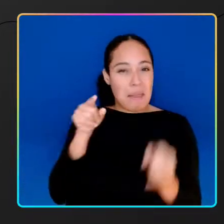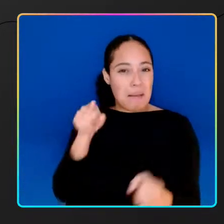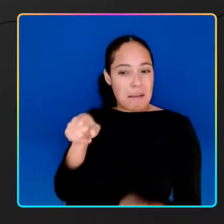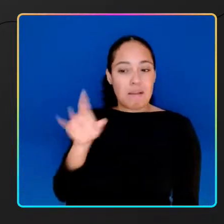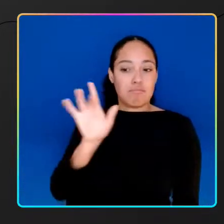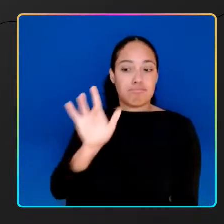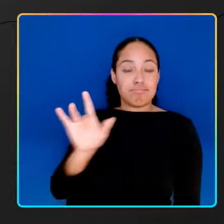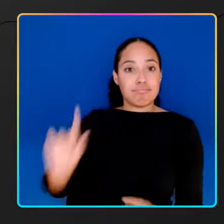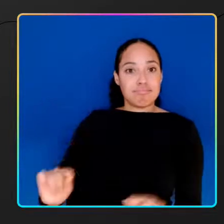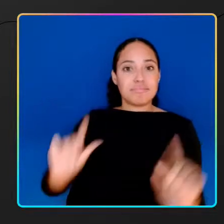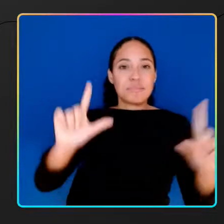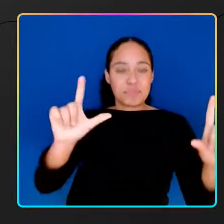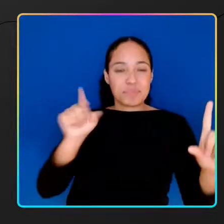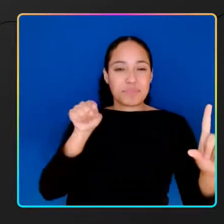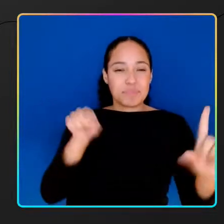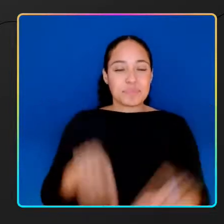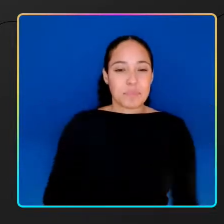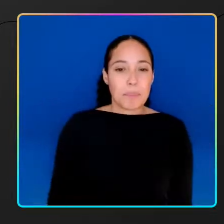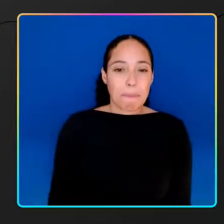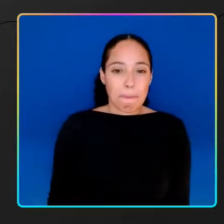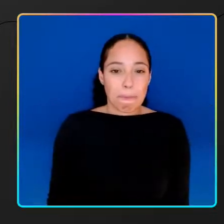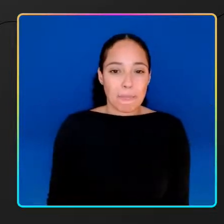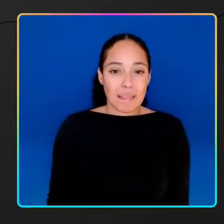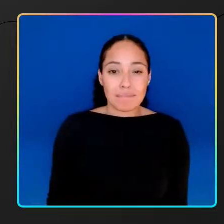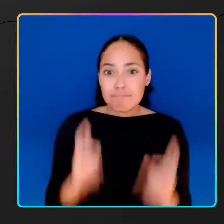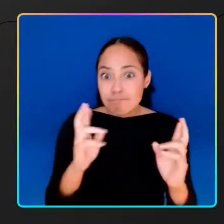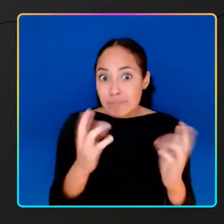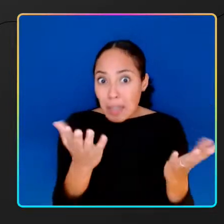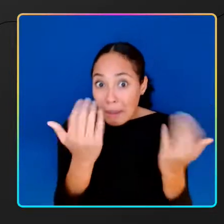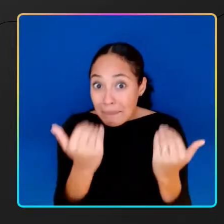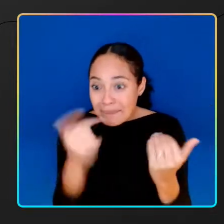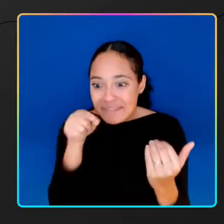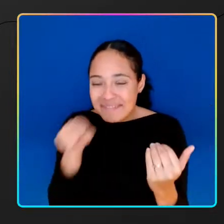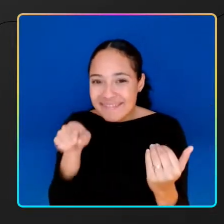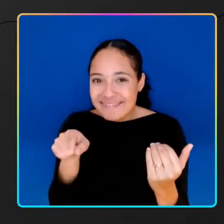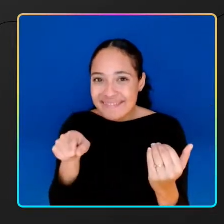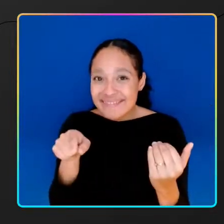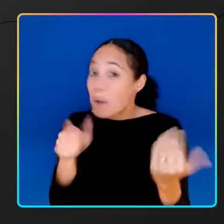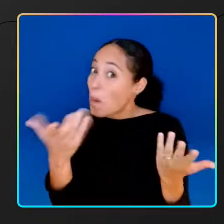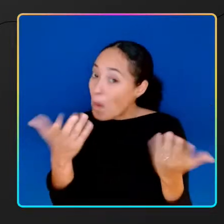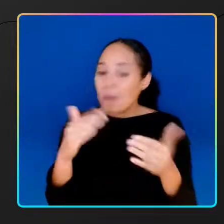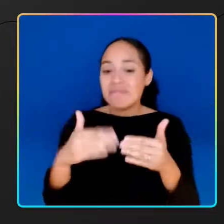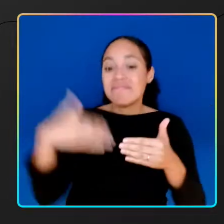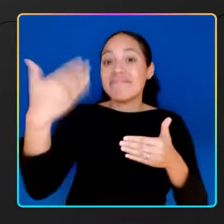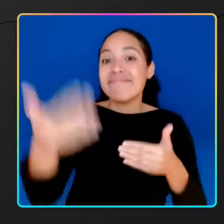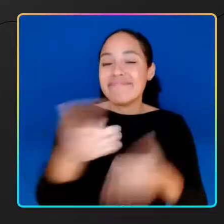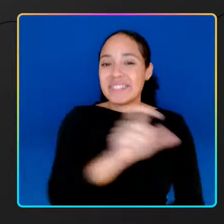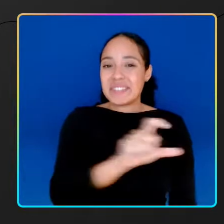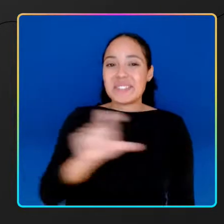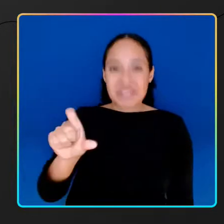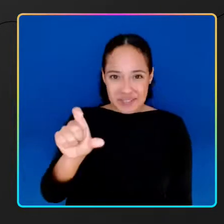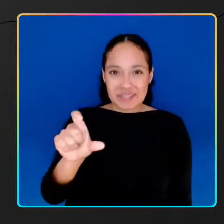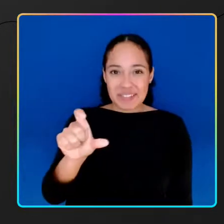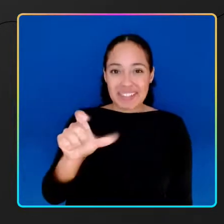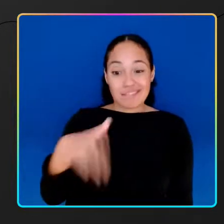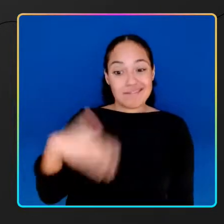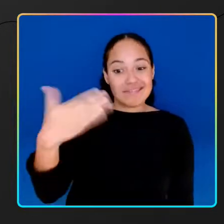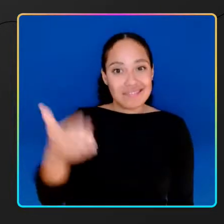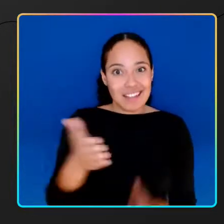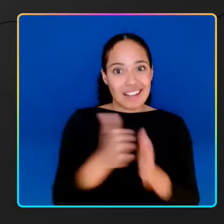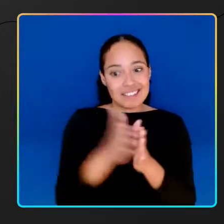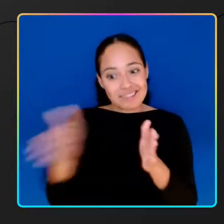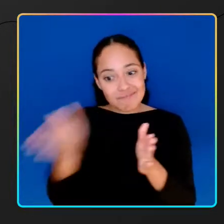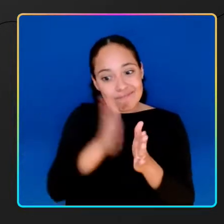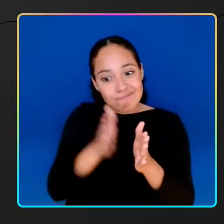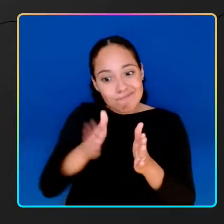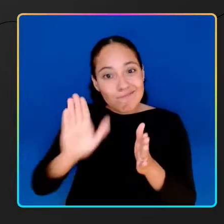aka.ms/abitofai-cafe. So hopefully we'll see you over there. If not, we will see you next week where we'll have another episode of A Bit of AI.